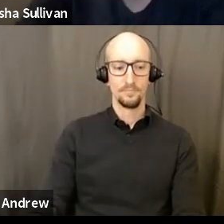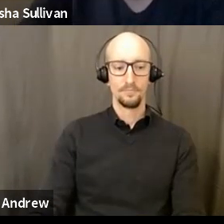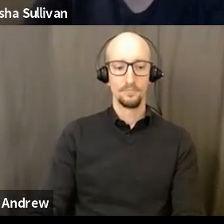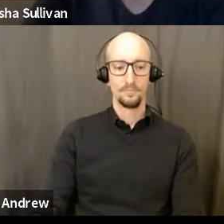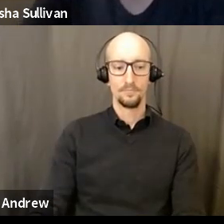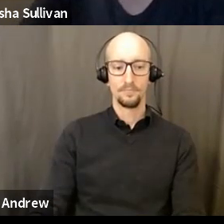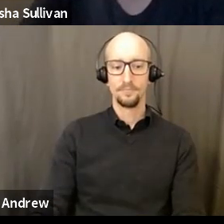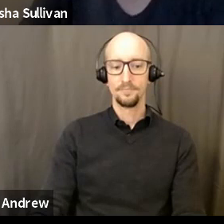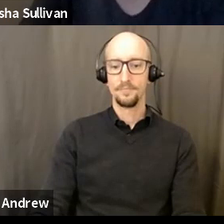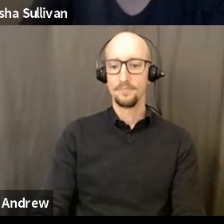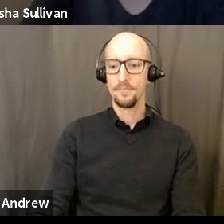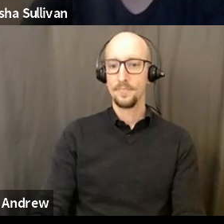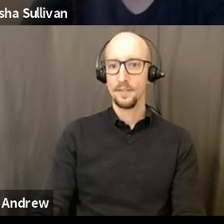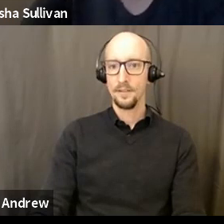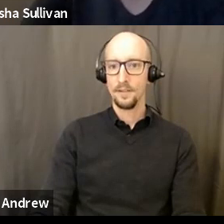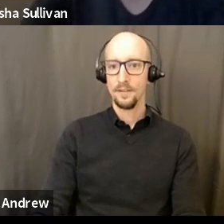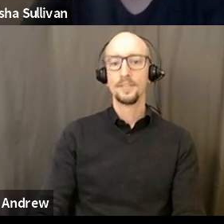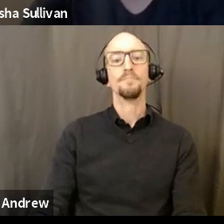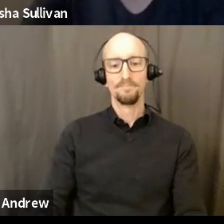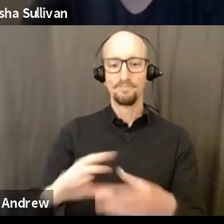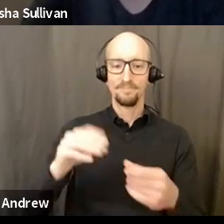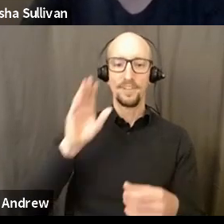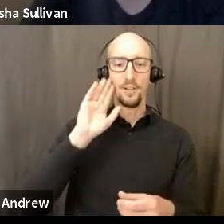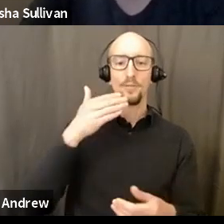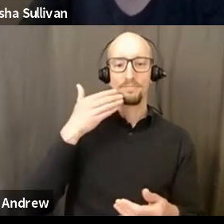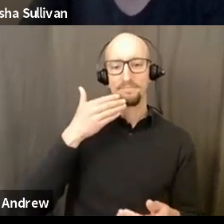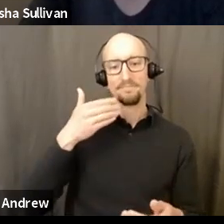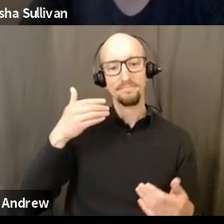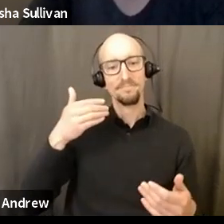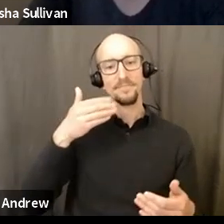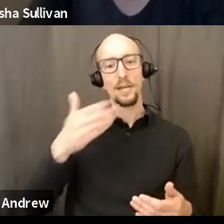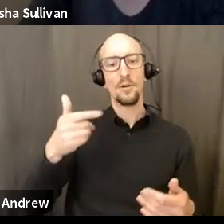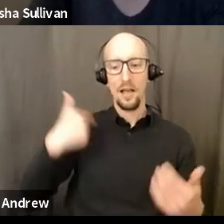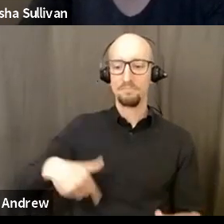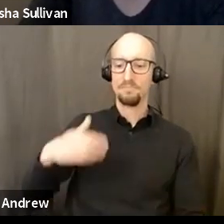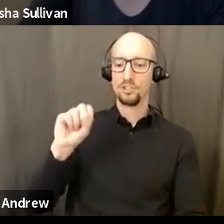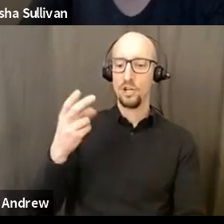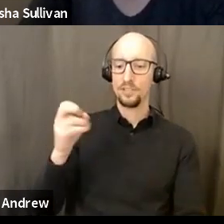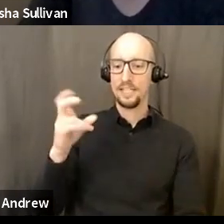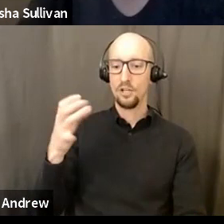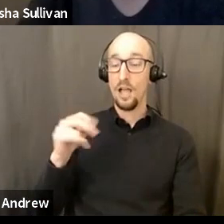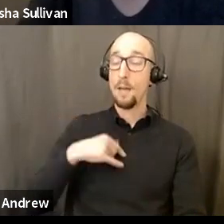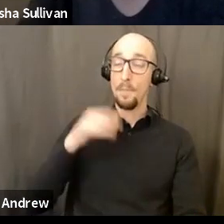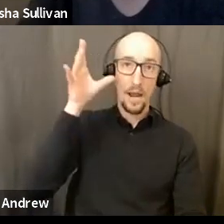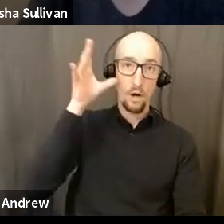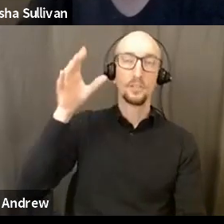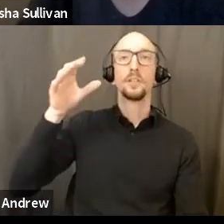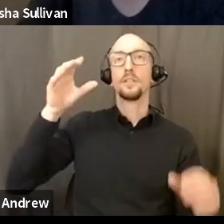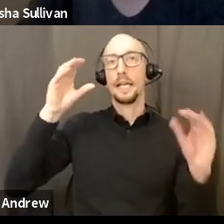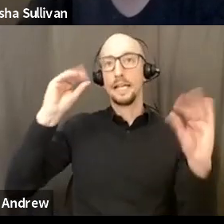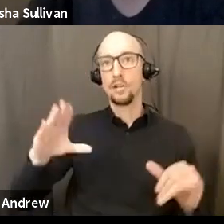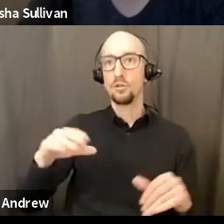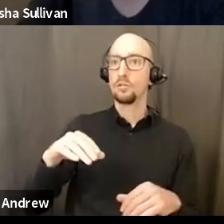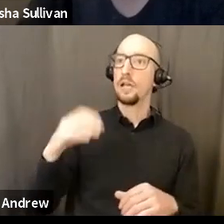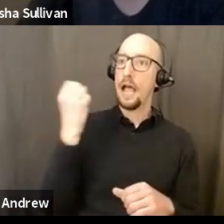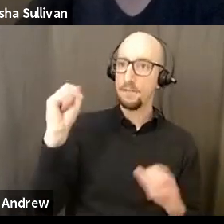Thank you. Hello, I'm Sharon Hinton. I'm a parent, educator, community activist, Hyde Park resident, and president of